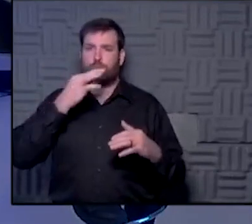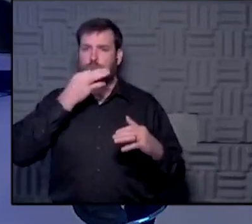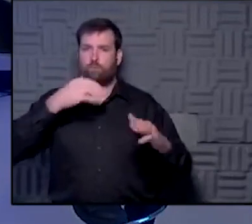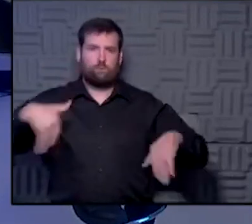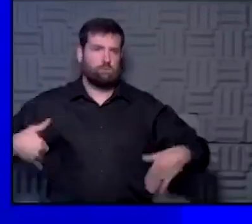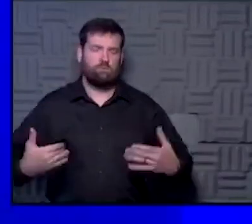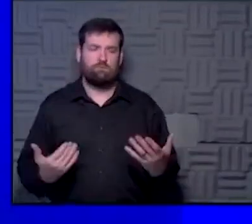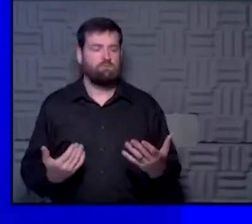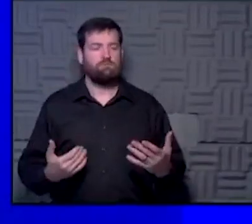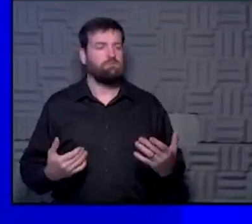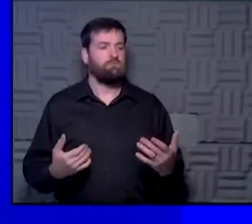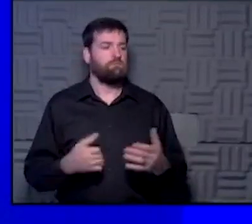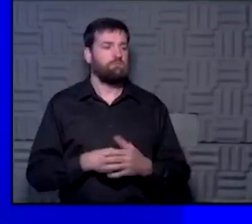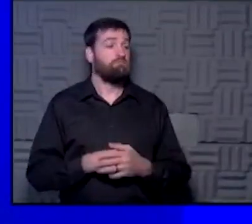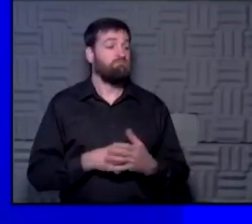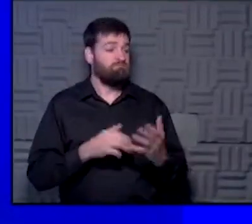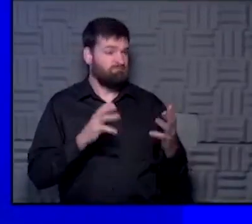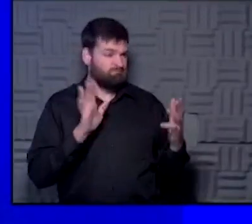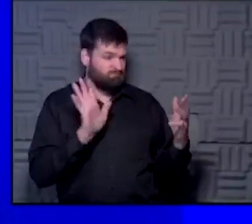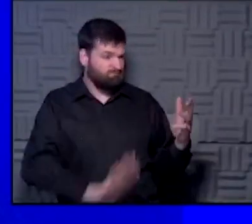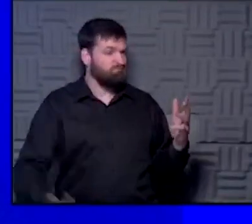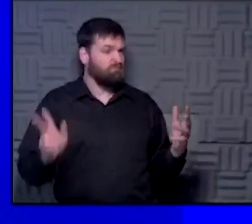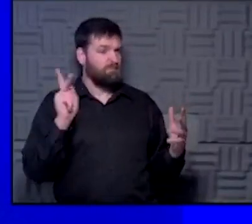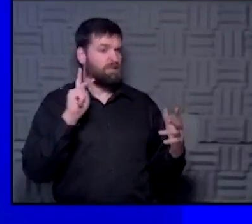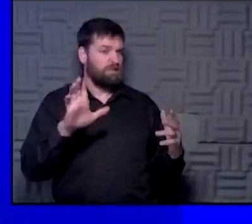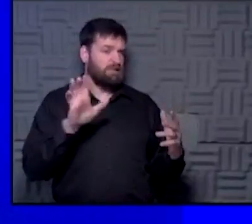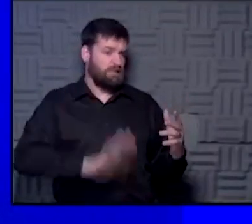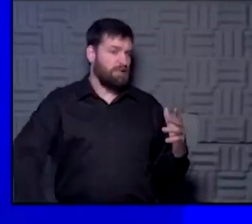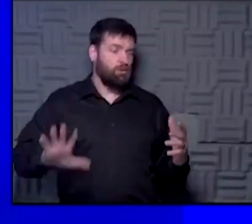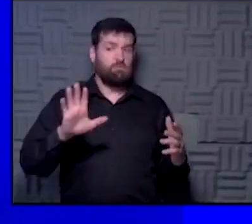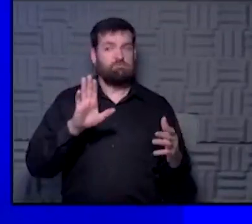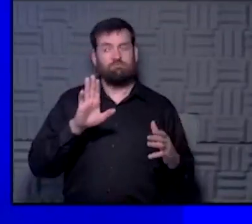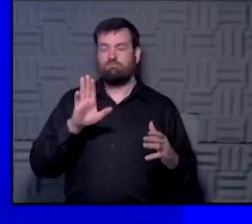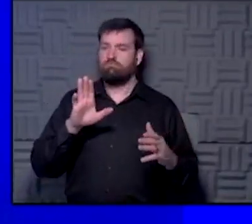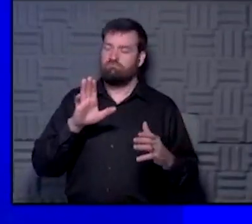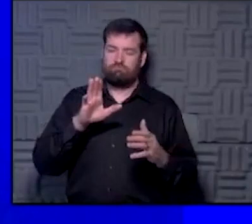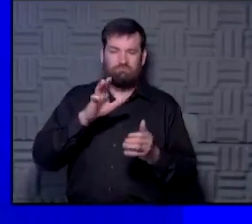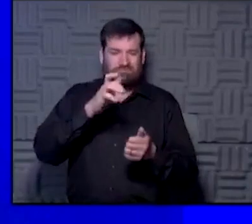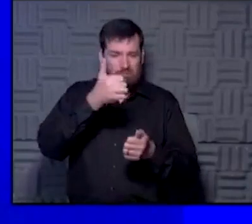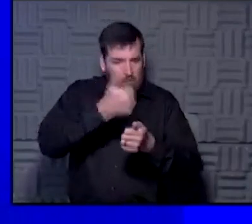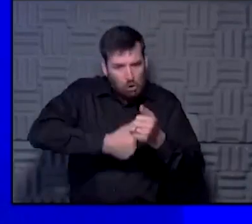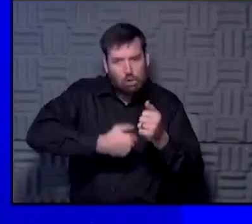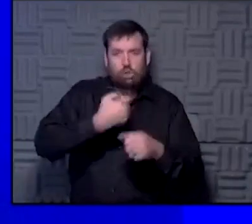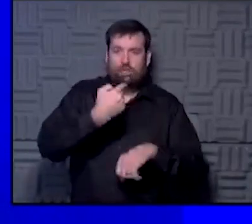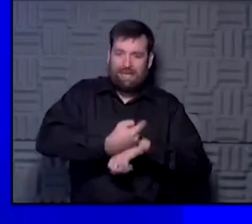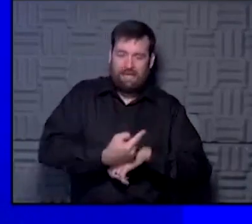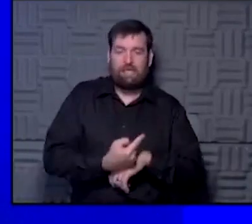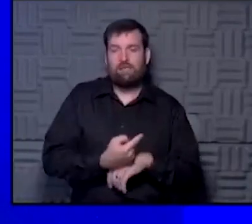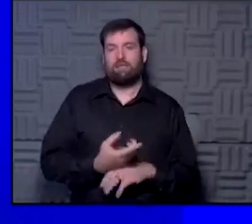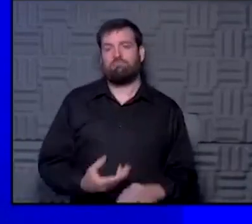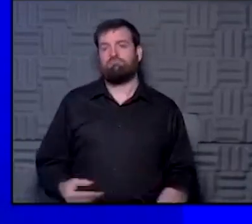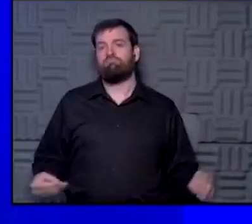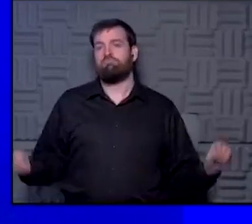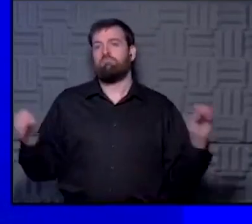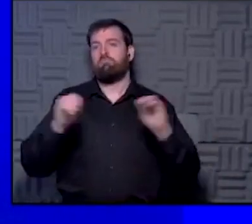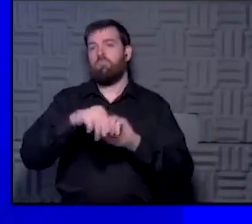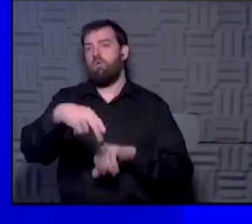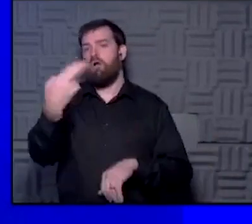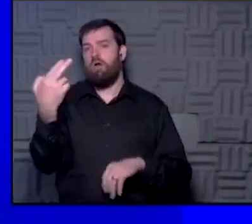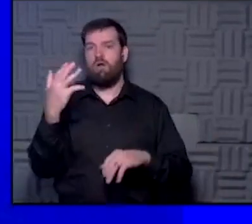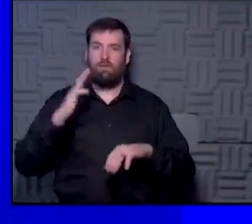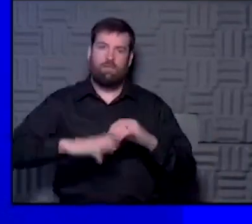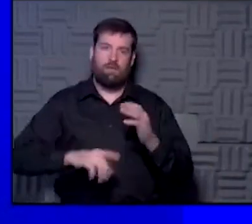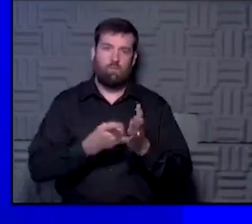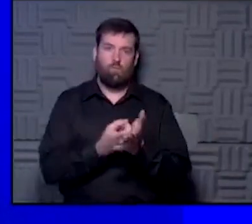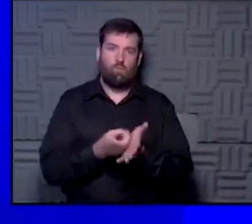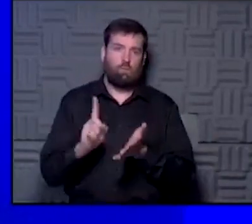general, in the Kansas City area, certainly our numbers, pure cases per day, is definitely higher than it was a week or 2 weeks